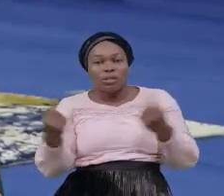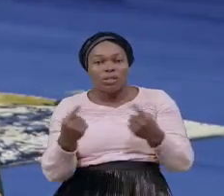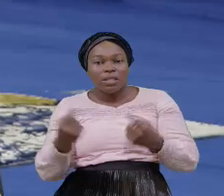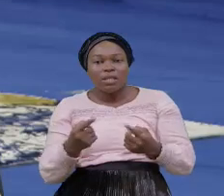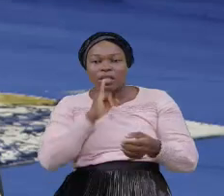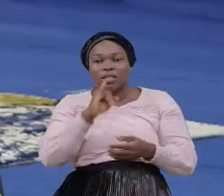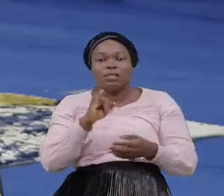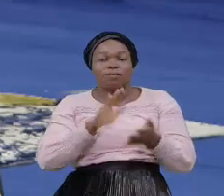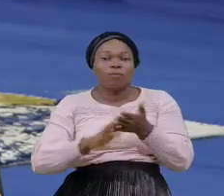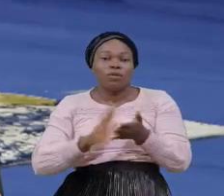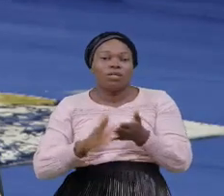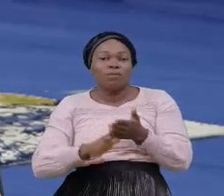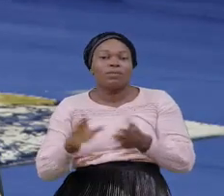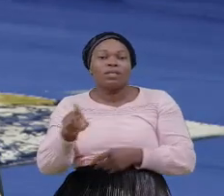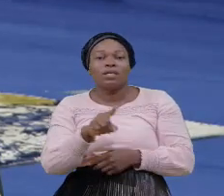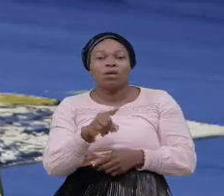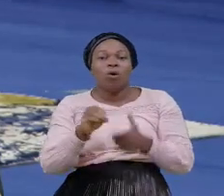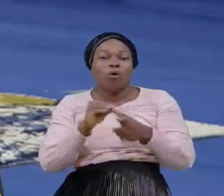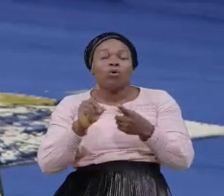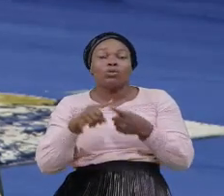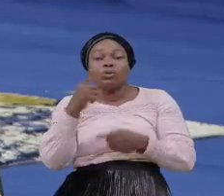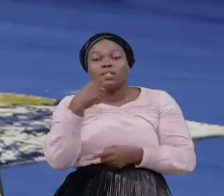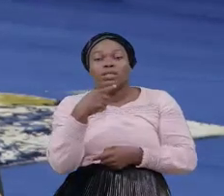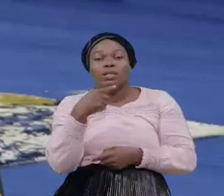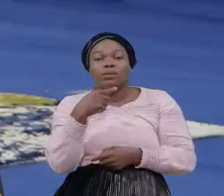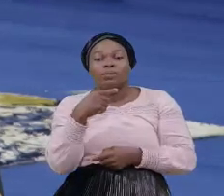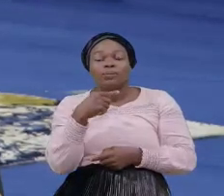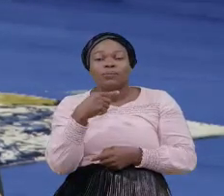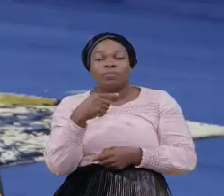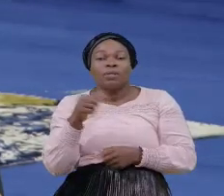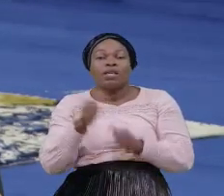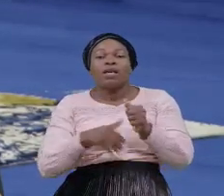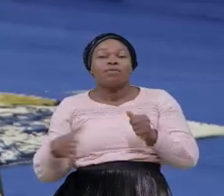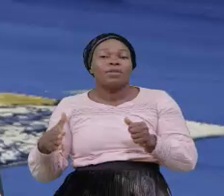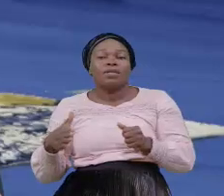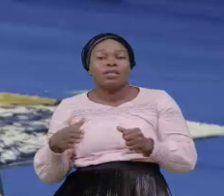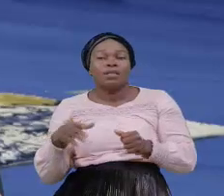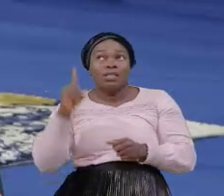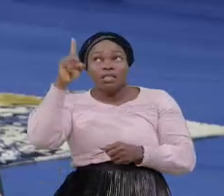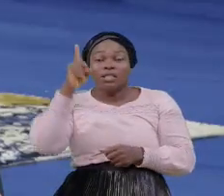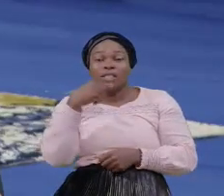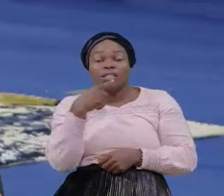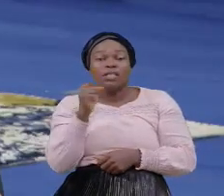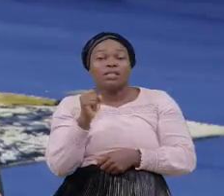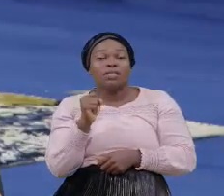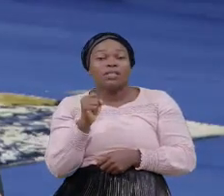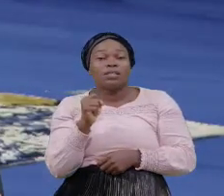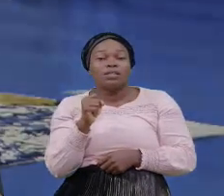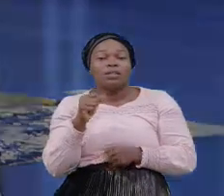thee, or to say, everything he says, have you noticed?